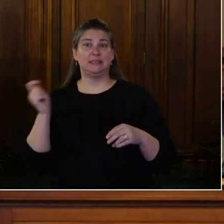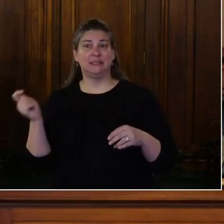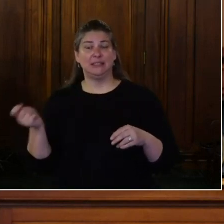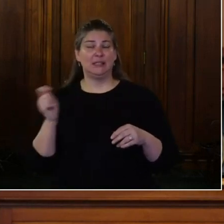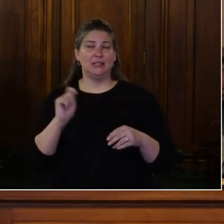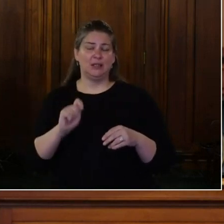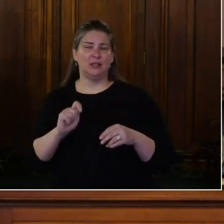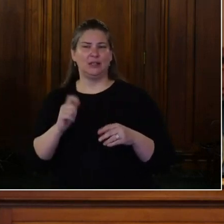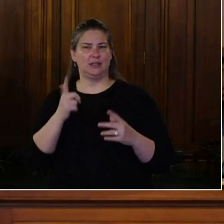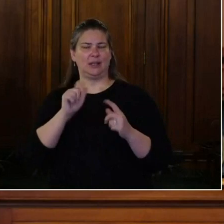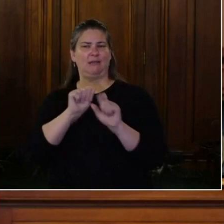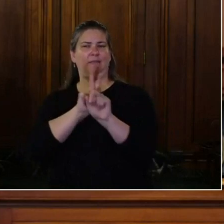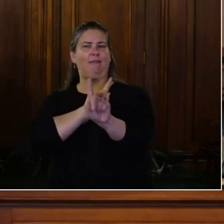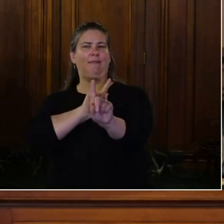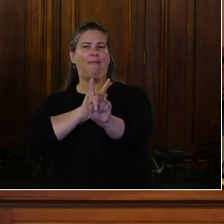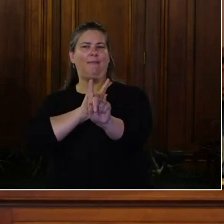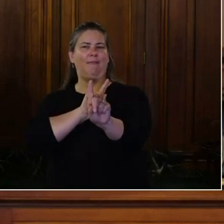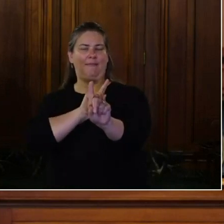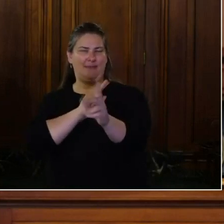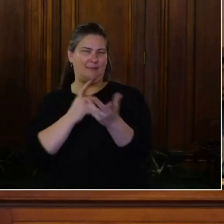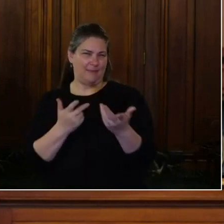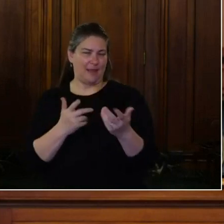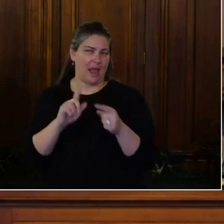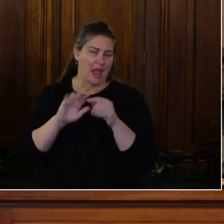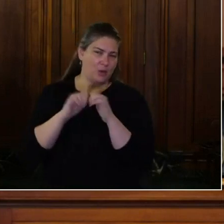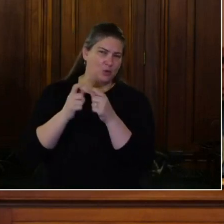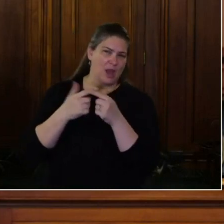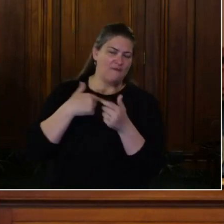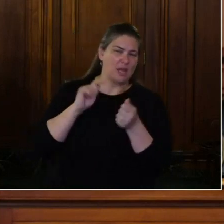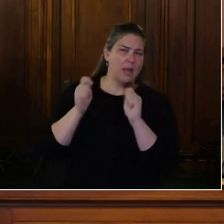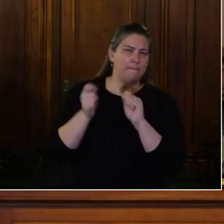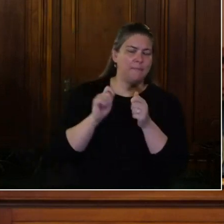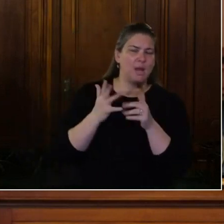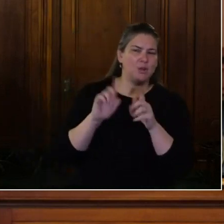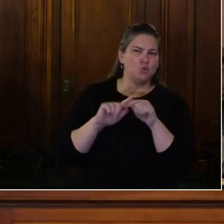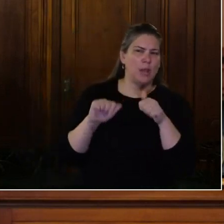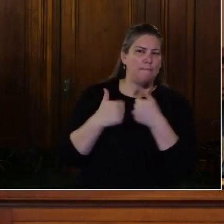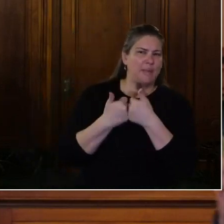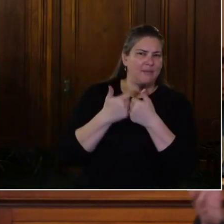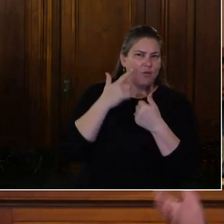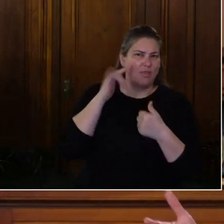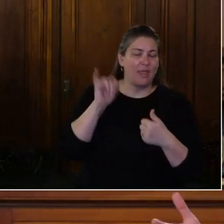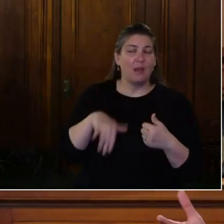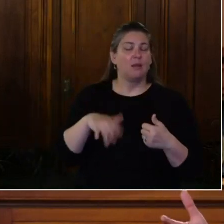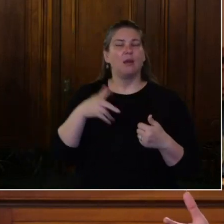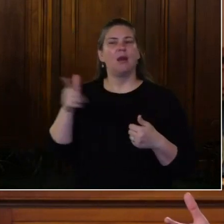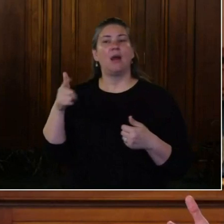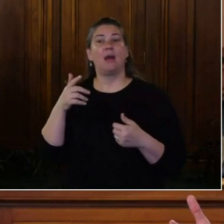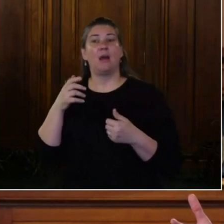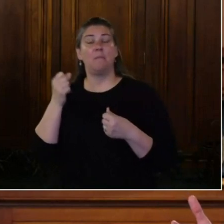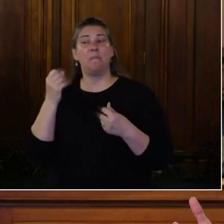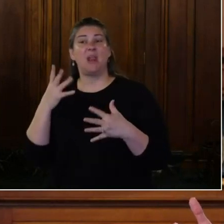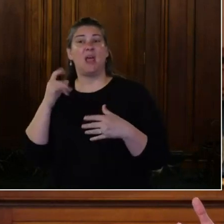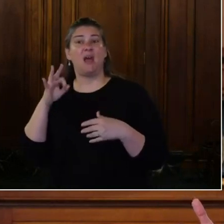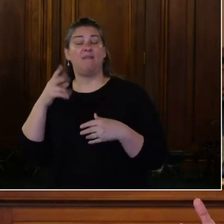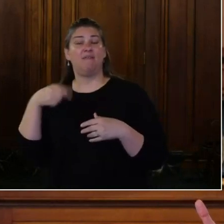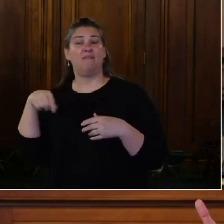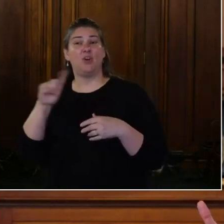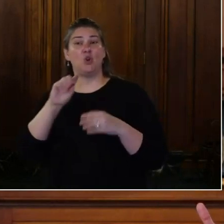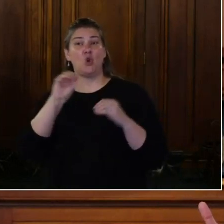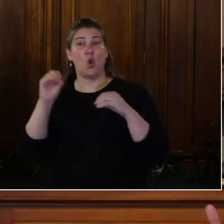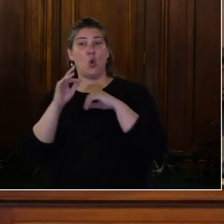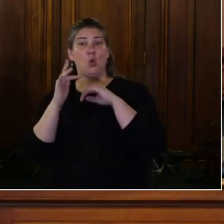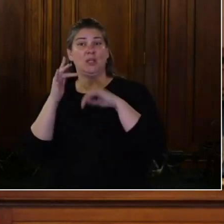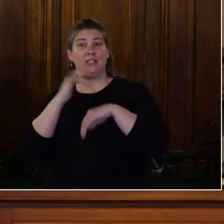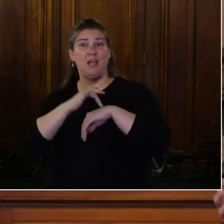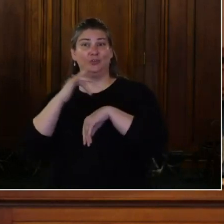with an ability to get to competition. You know, one interesting thing is a lot of the lower-touch sports are spring sports. Right, and we're coming into the